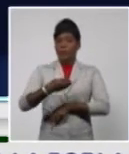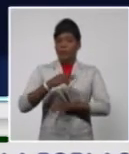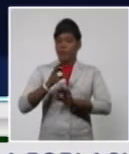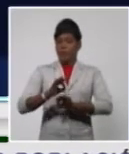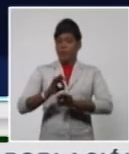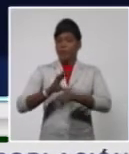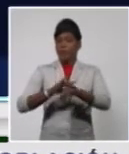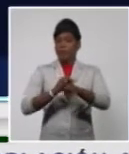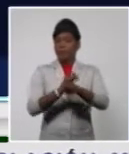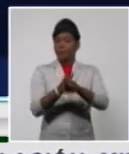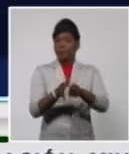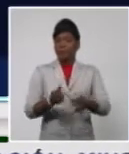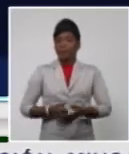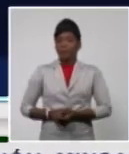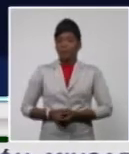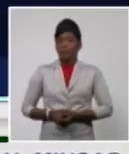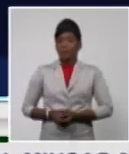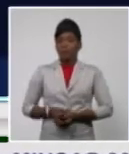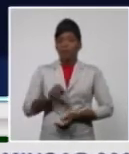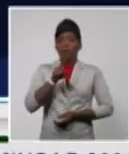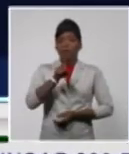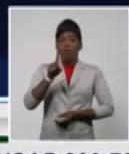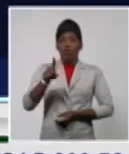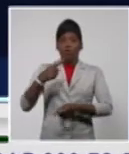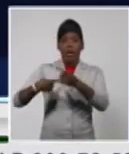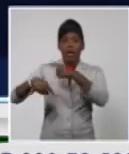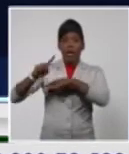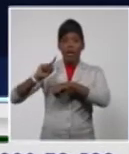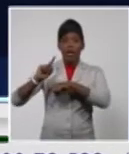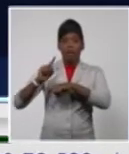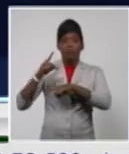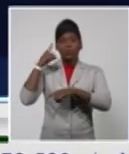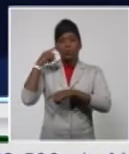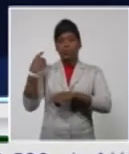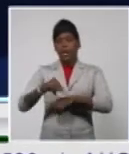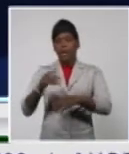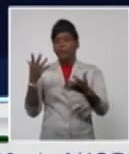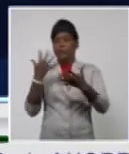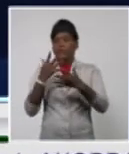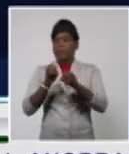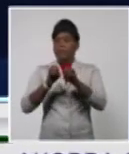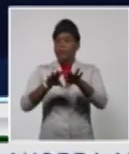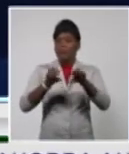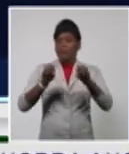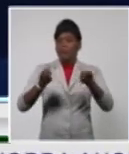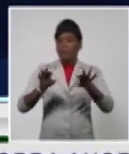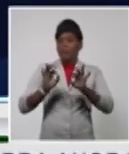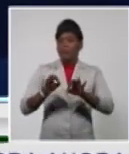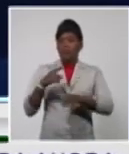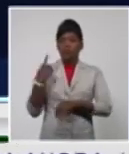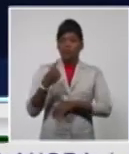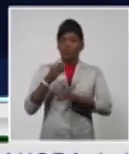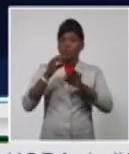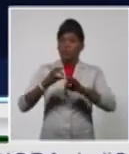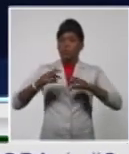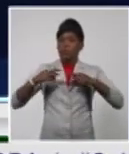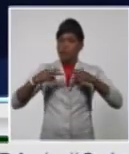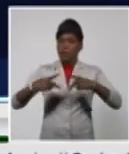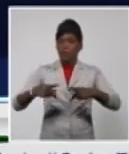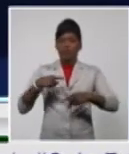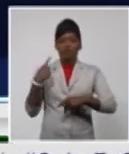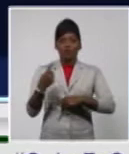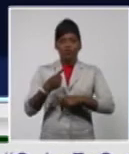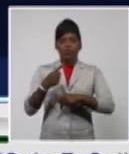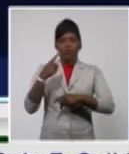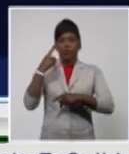49.7% and 50.3% respectively. There are not significant differences in this regard. 57